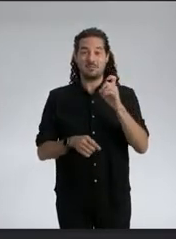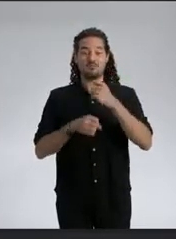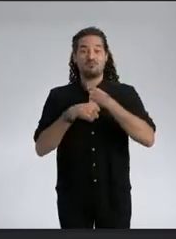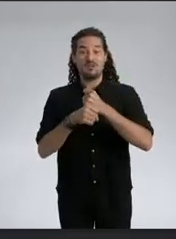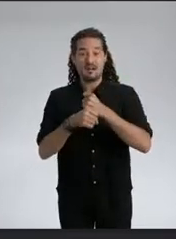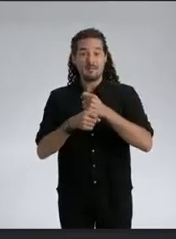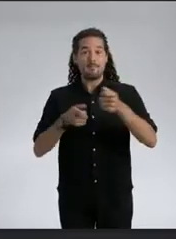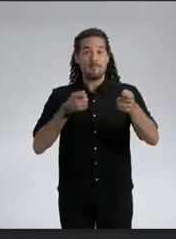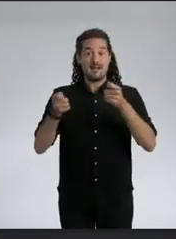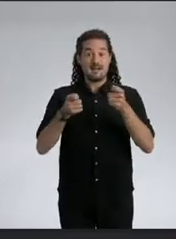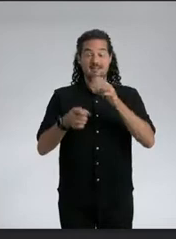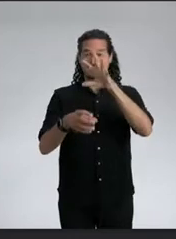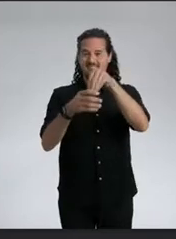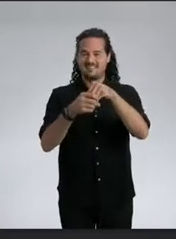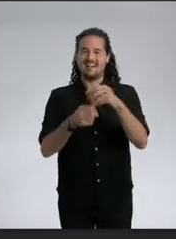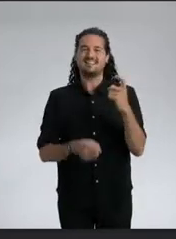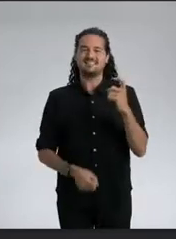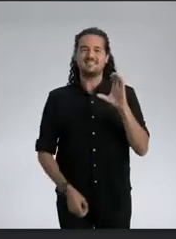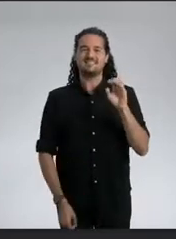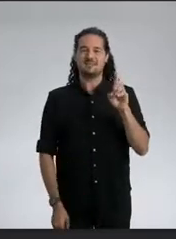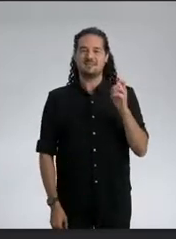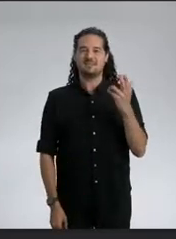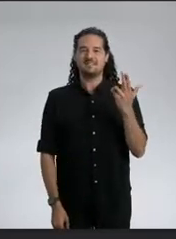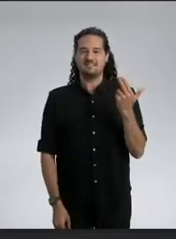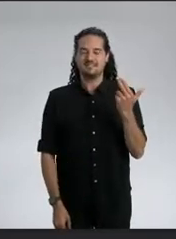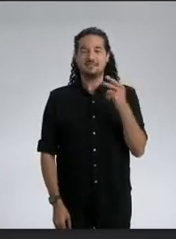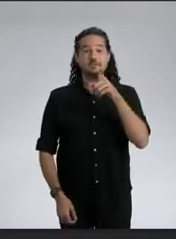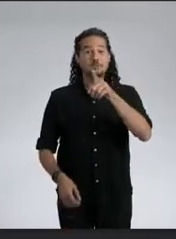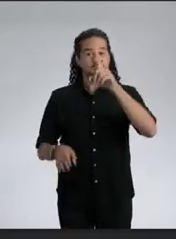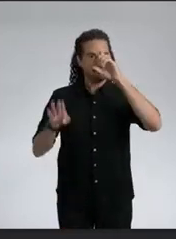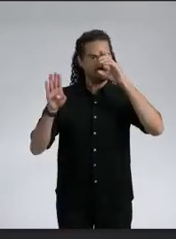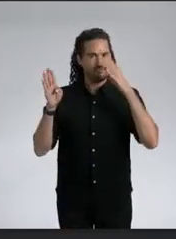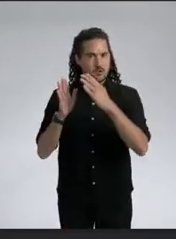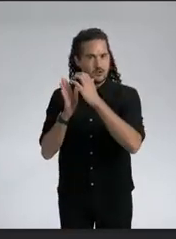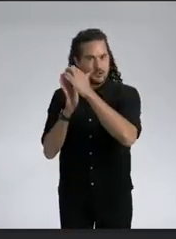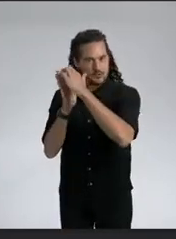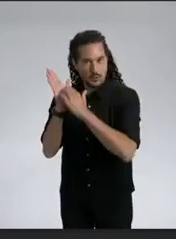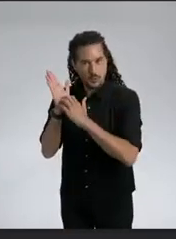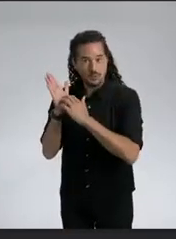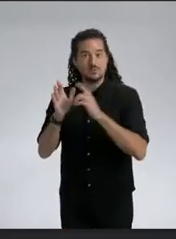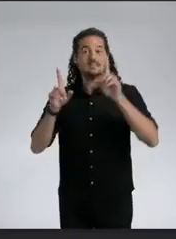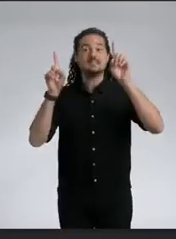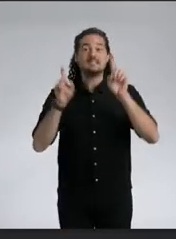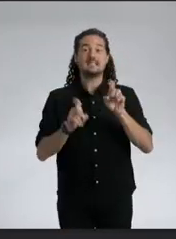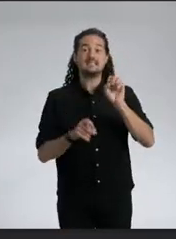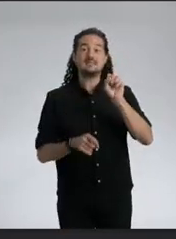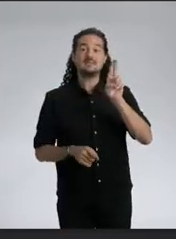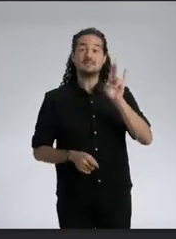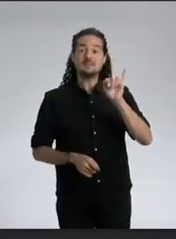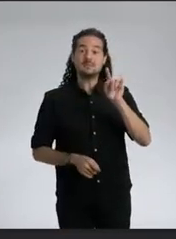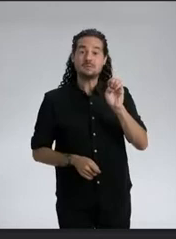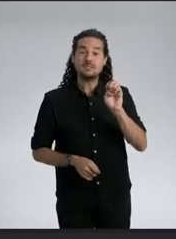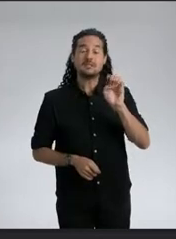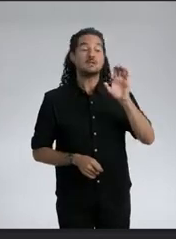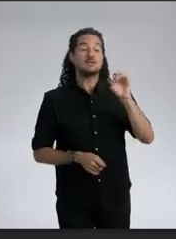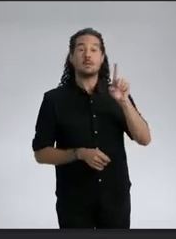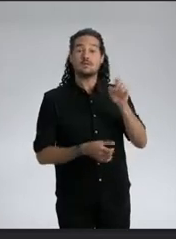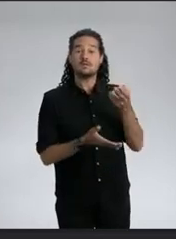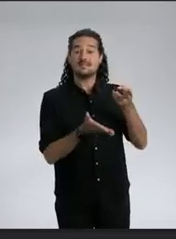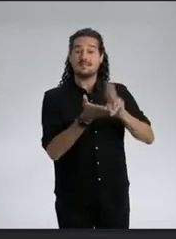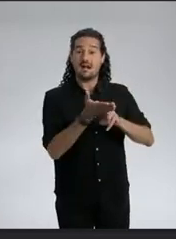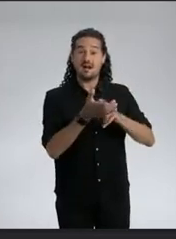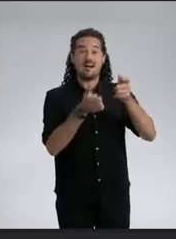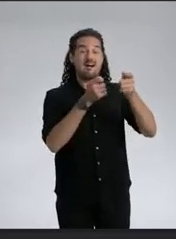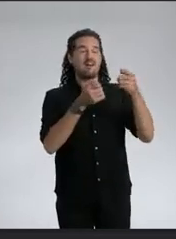13, letting you stay in your code while test suites, code signing, and TestFlight distribution are handled for you. And when Xcode